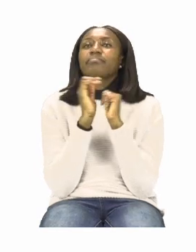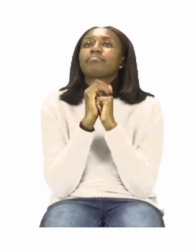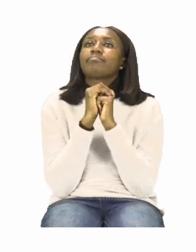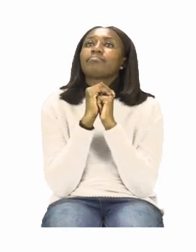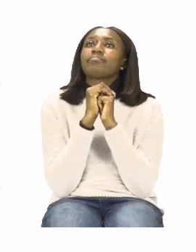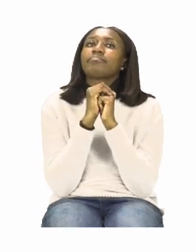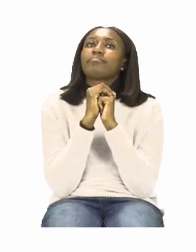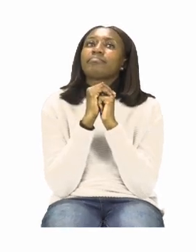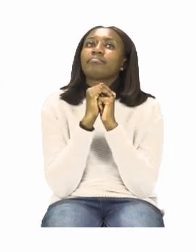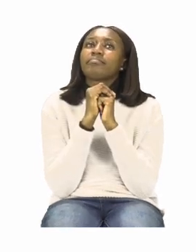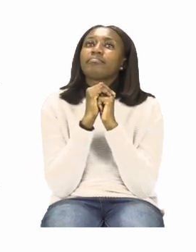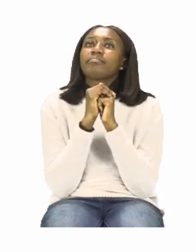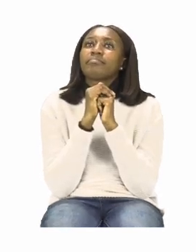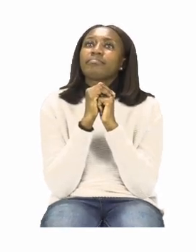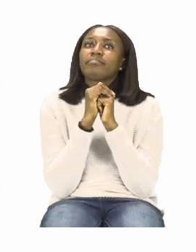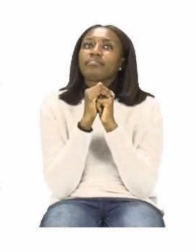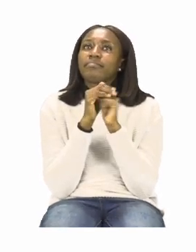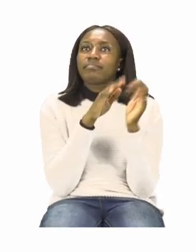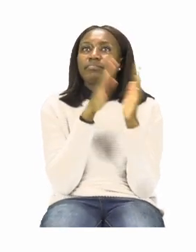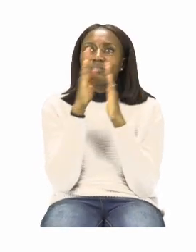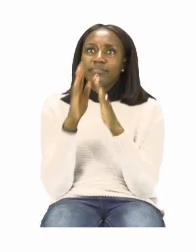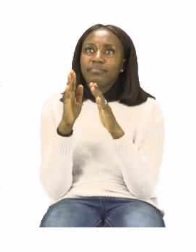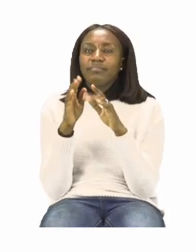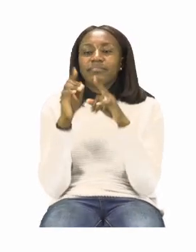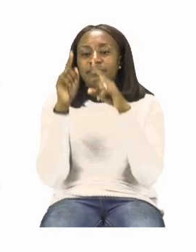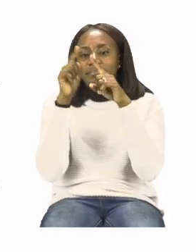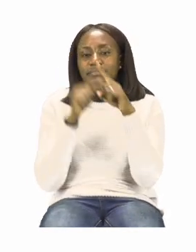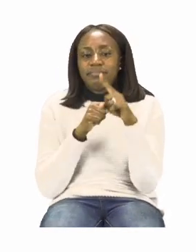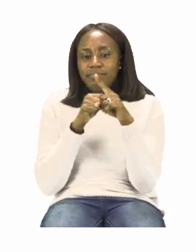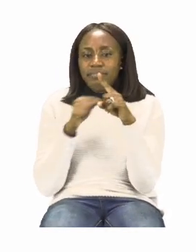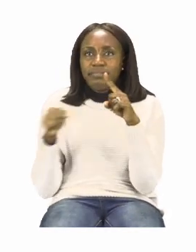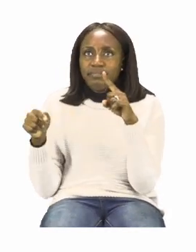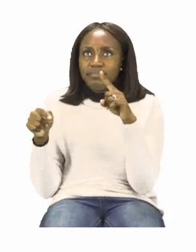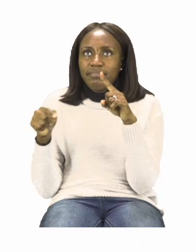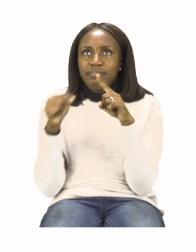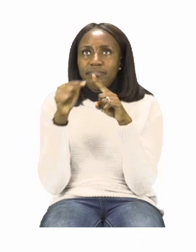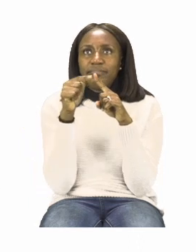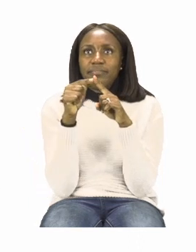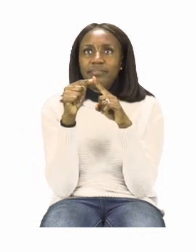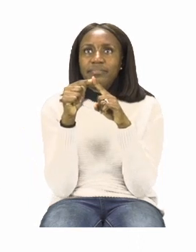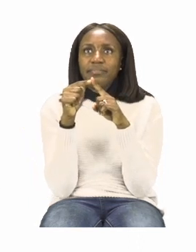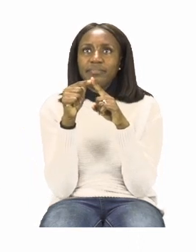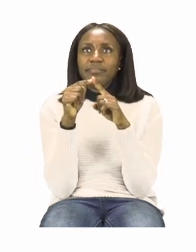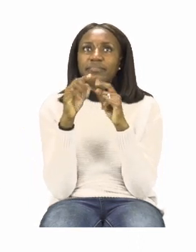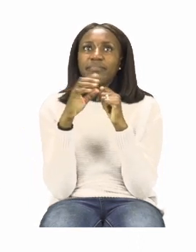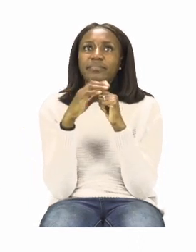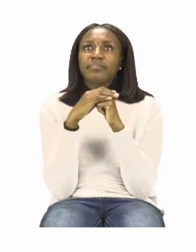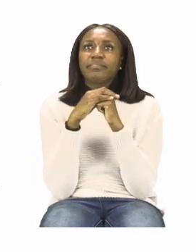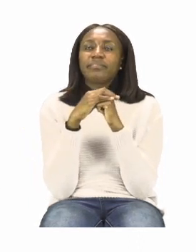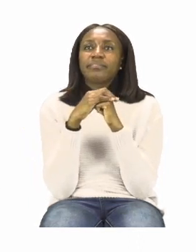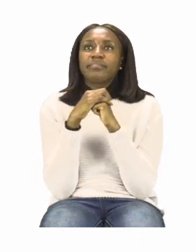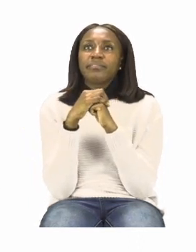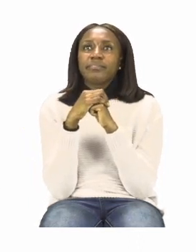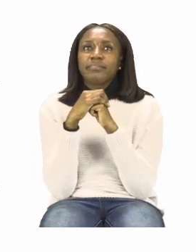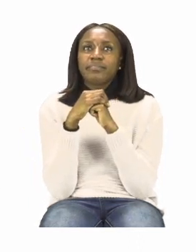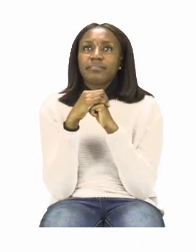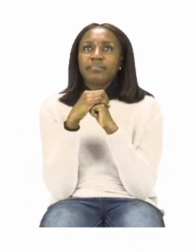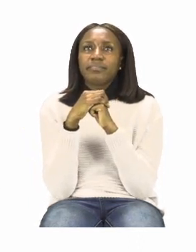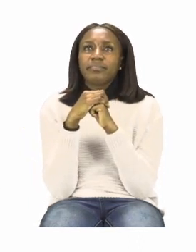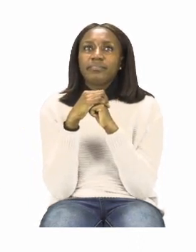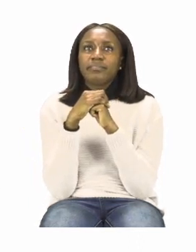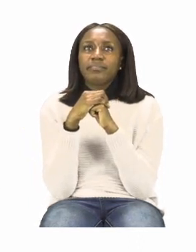another square. And after that one, you have